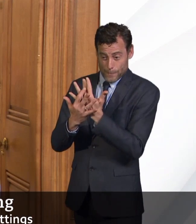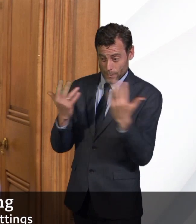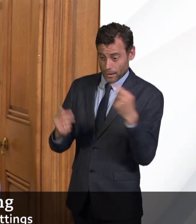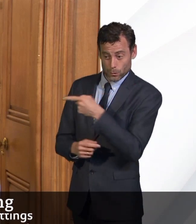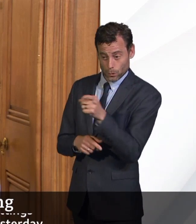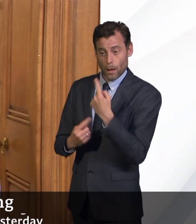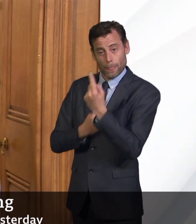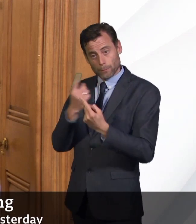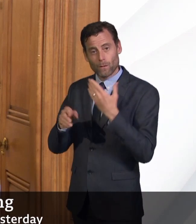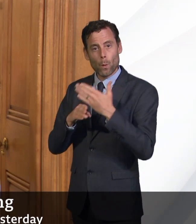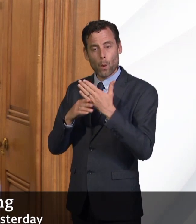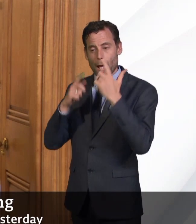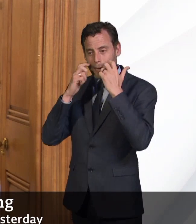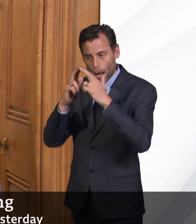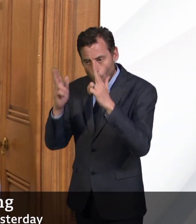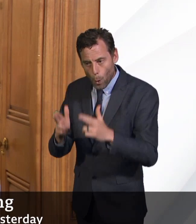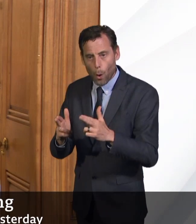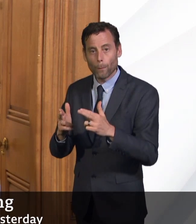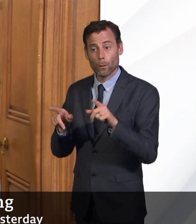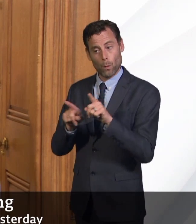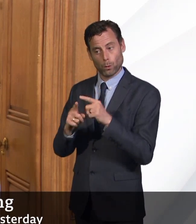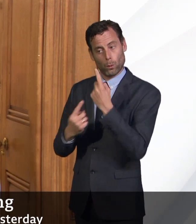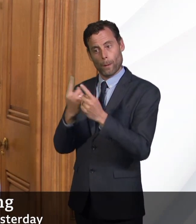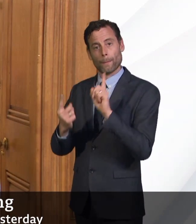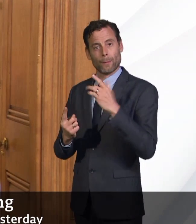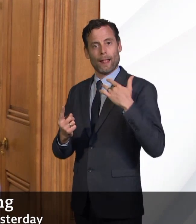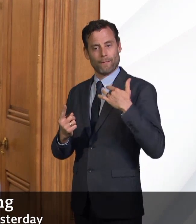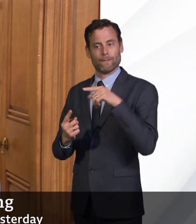working in care homes and indeed residents as well.